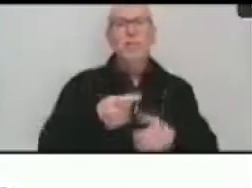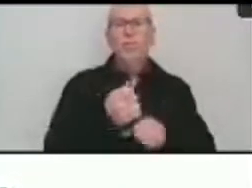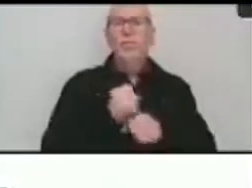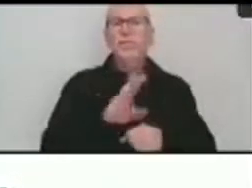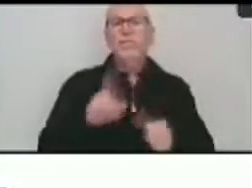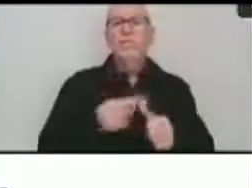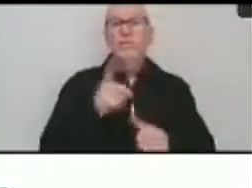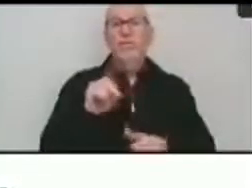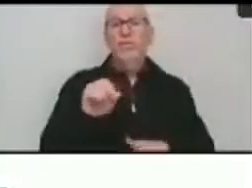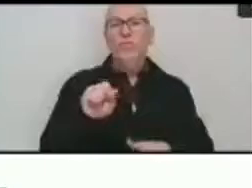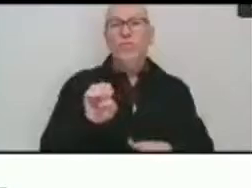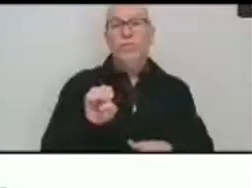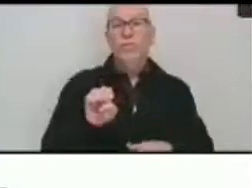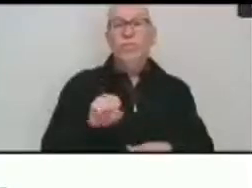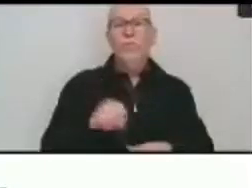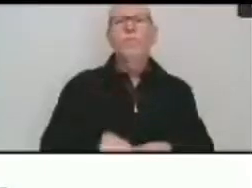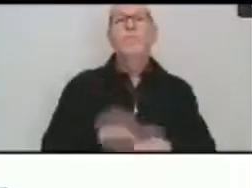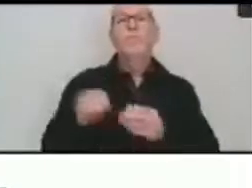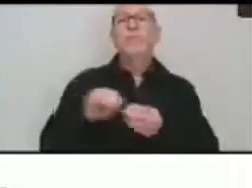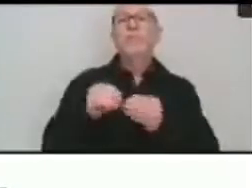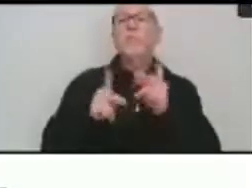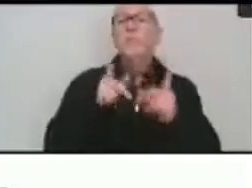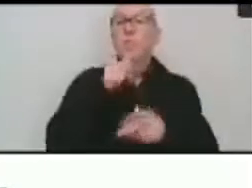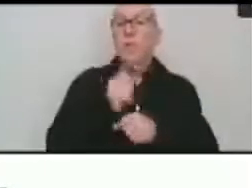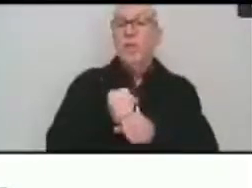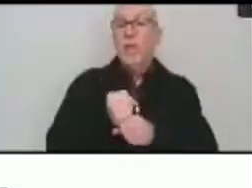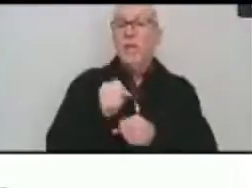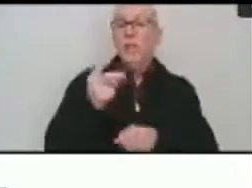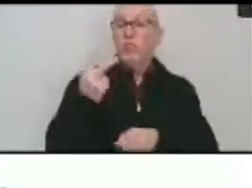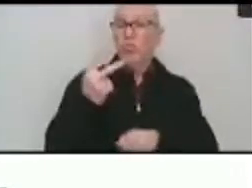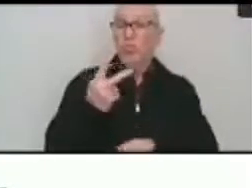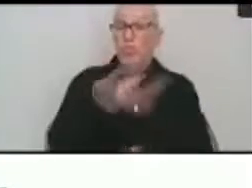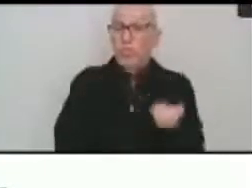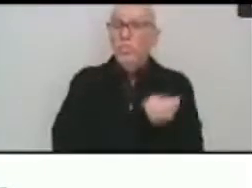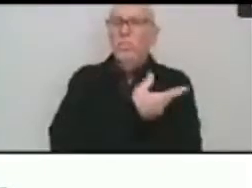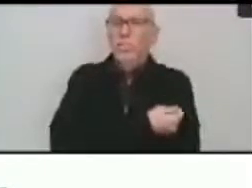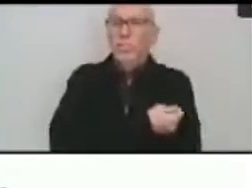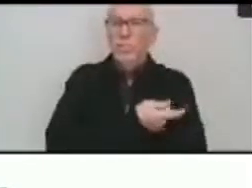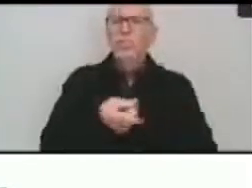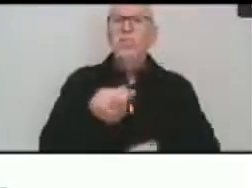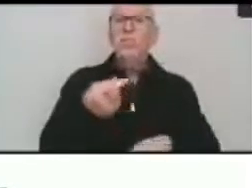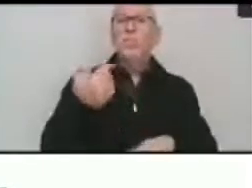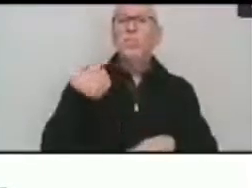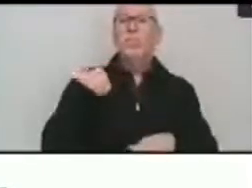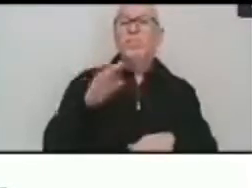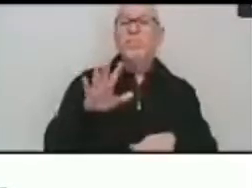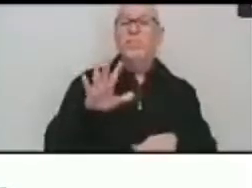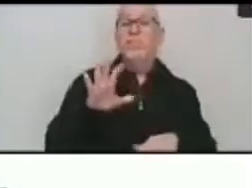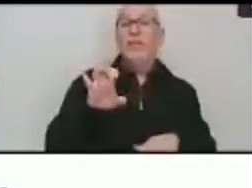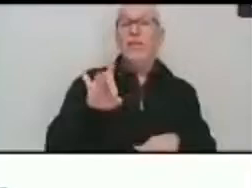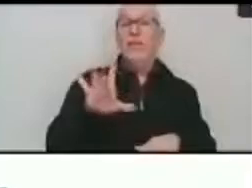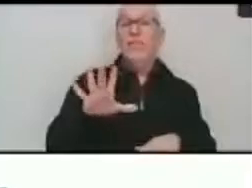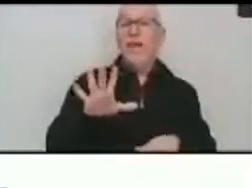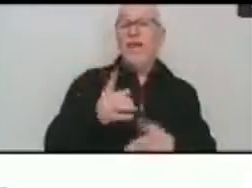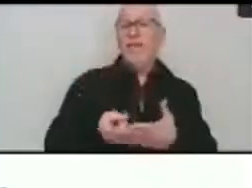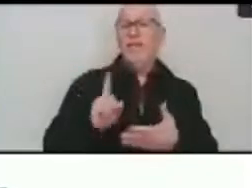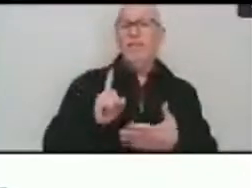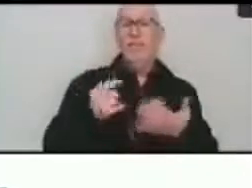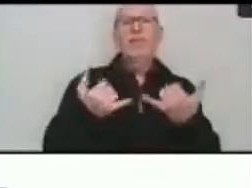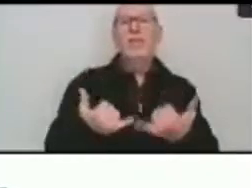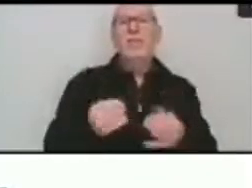number of people who have received both doses and are fully vaccinated has risen from 585 last week to